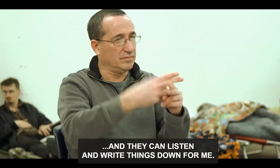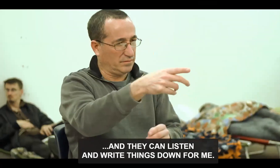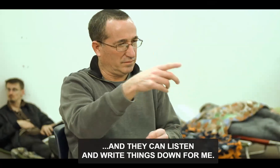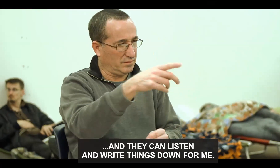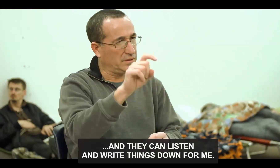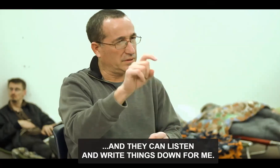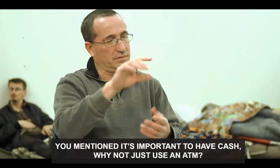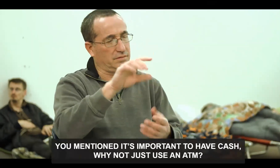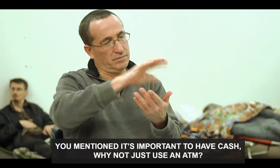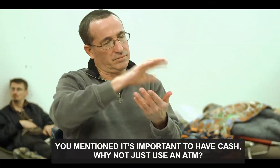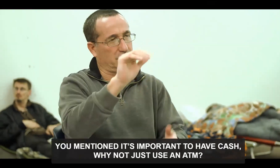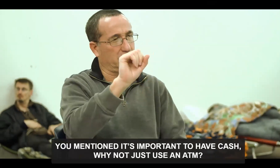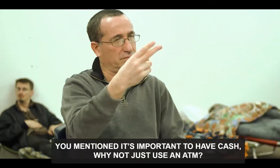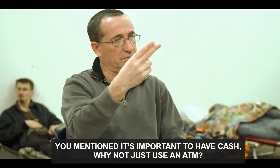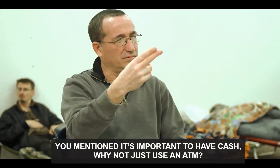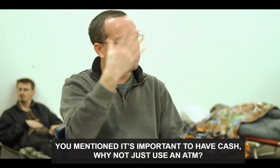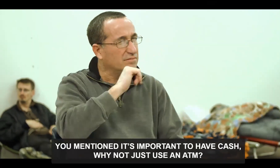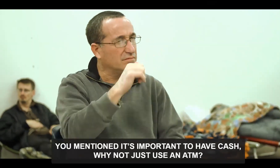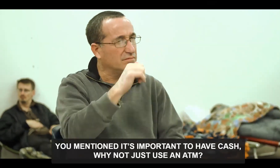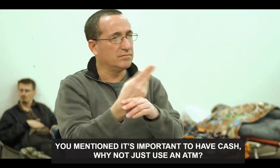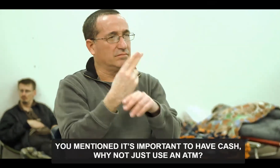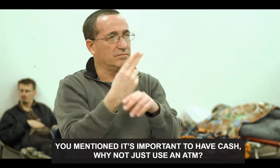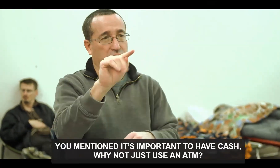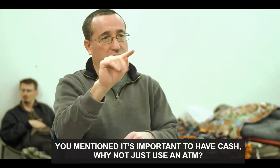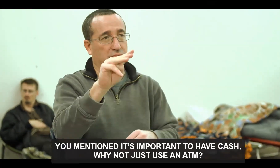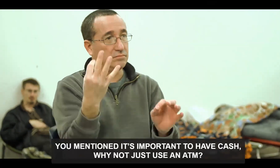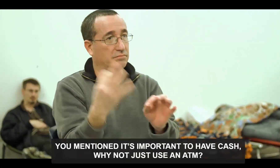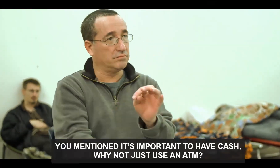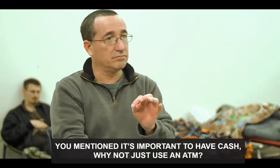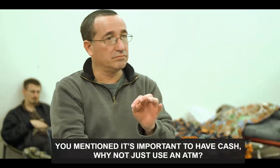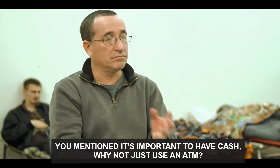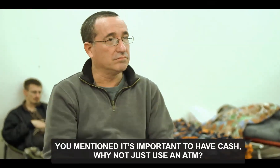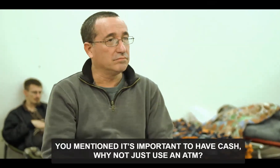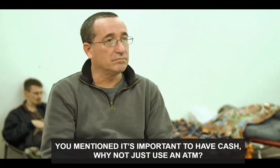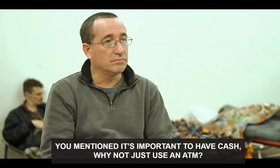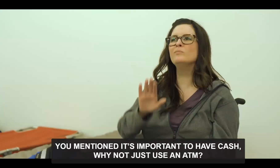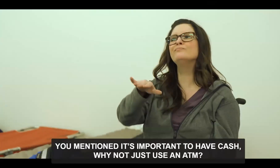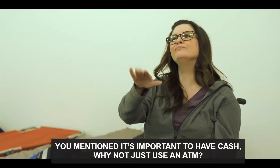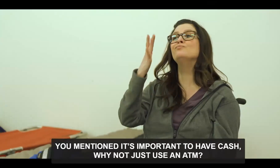You mentioned it's important to have cash. Why not just use an ATM?